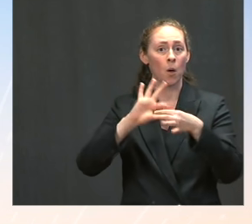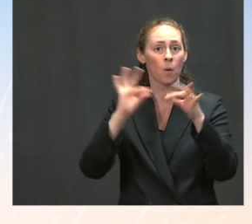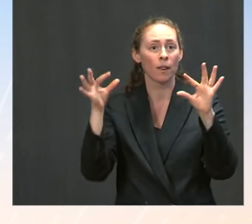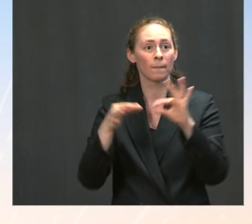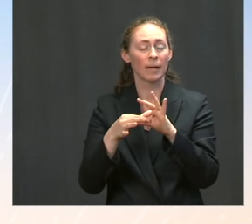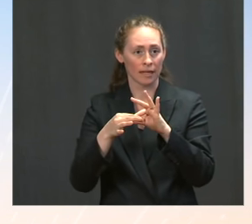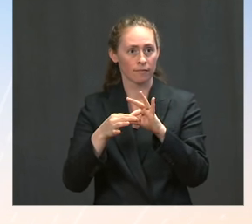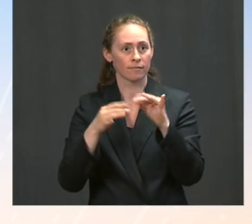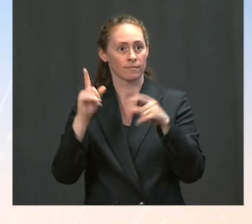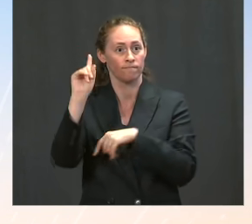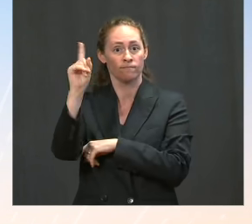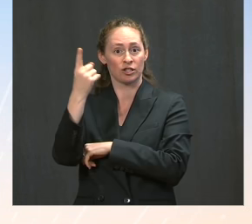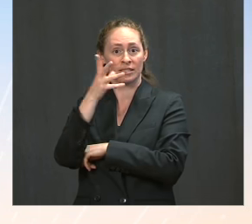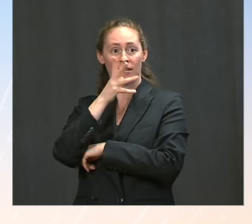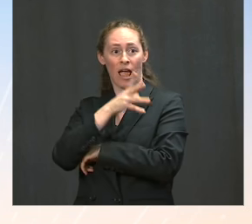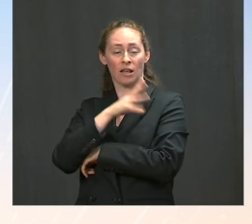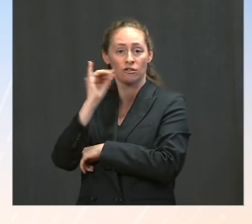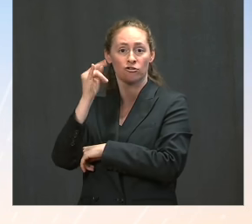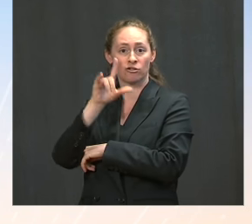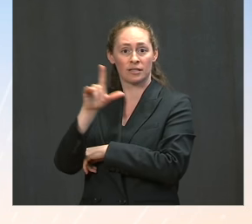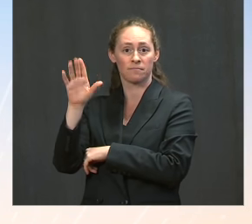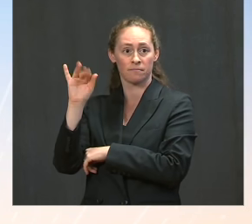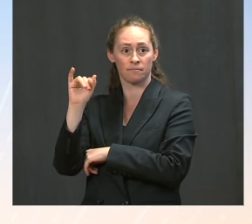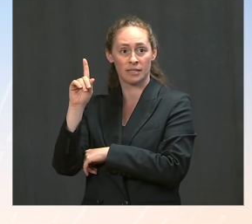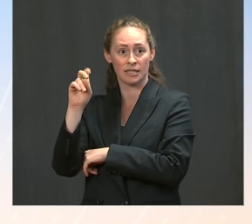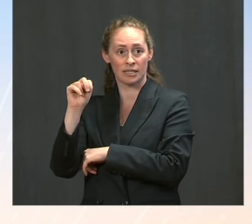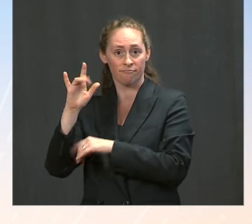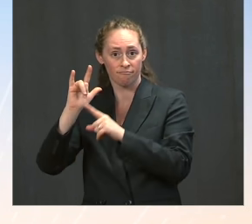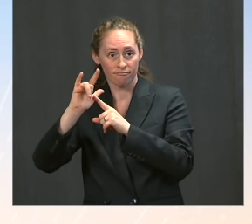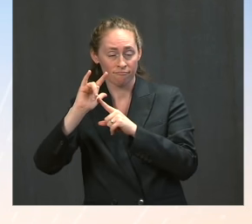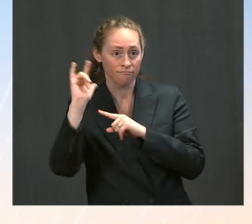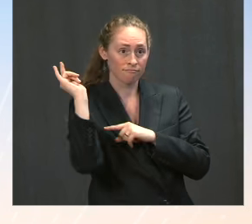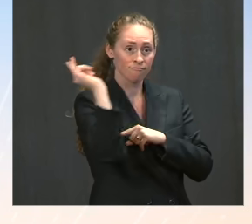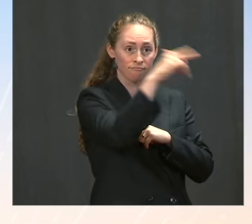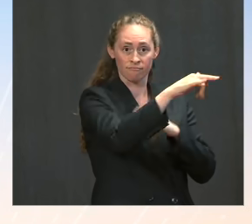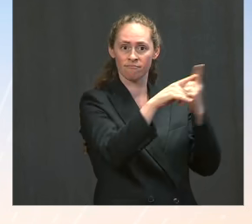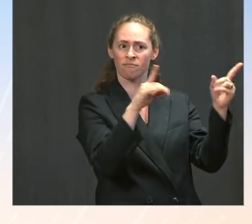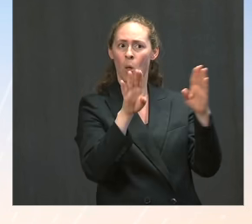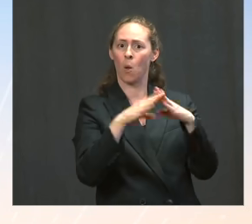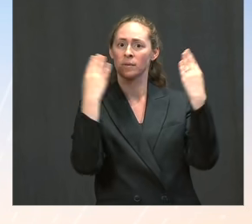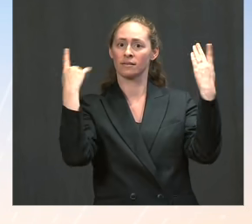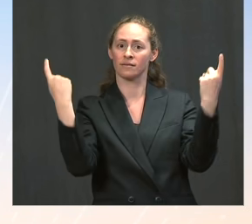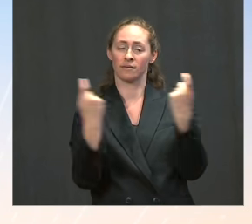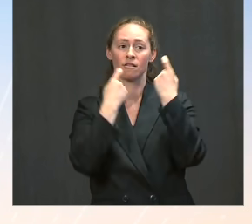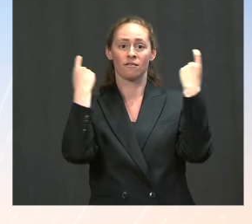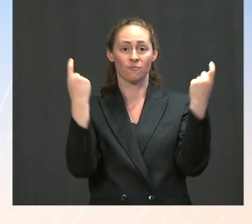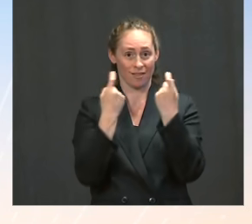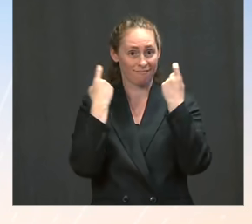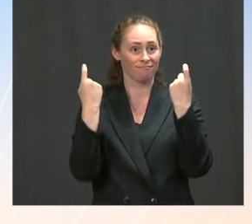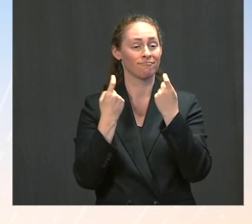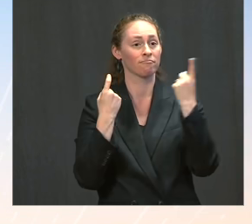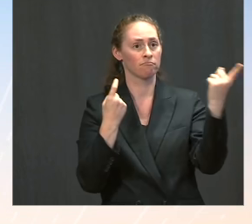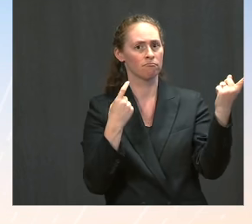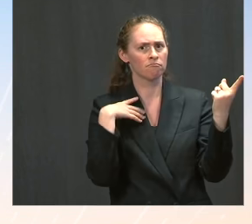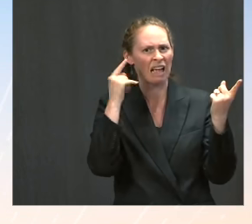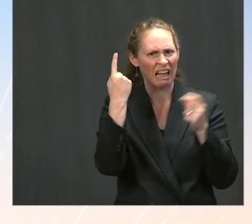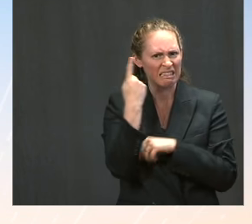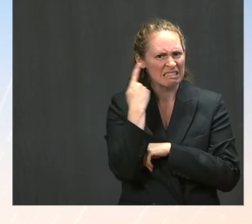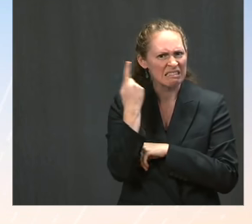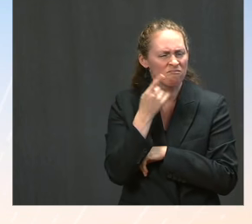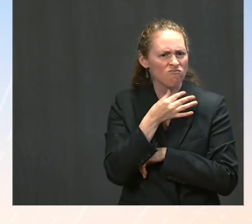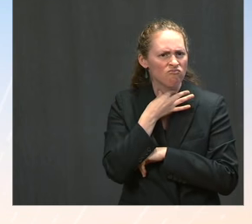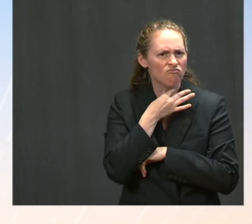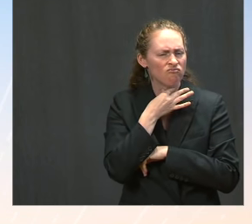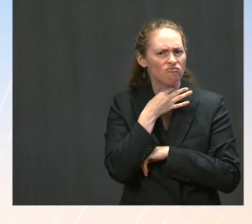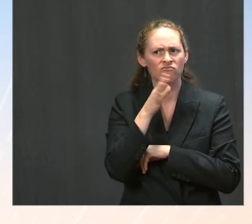to attend the opening ceremony. But opening ceremony's creative director was fired yesterday